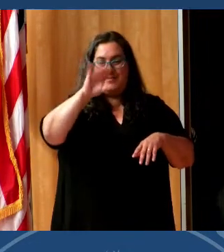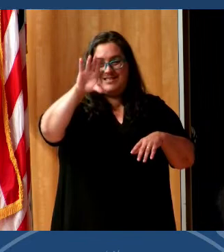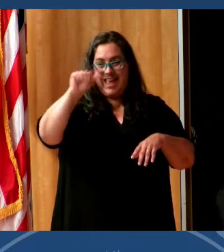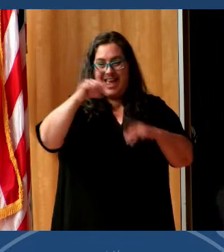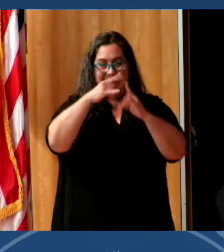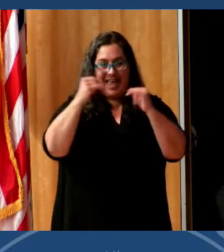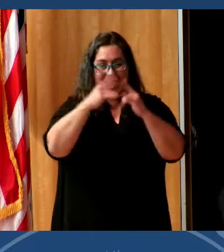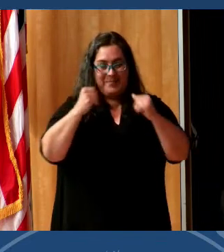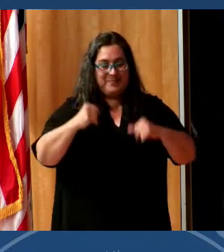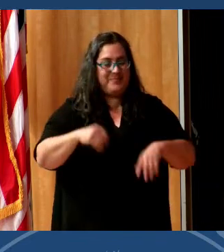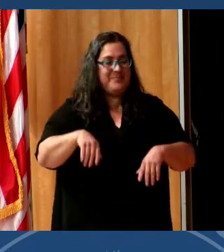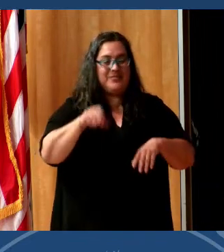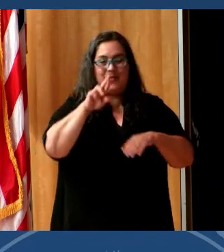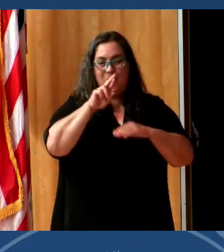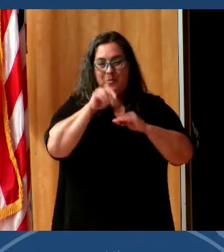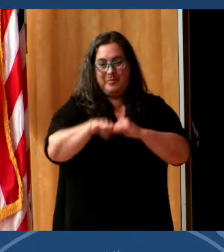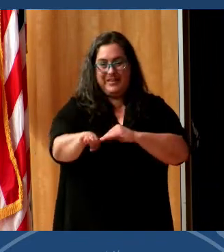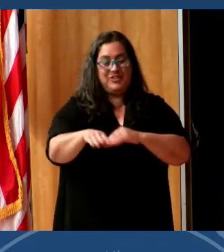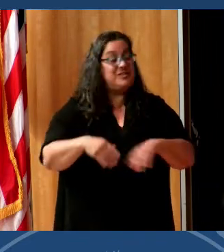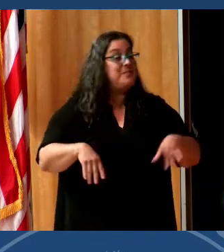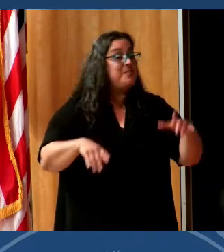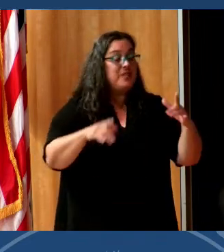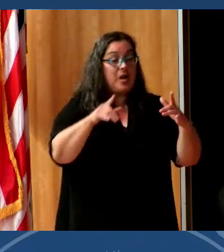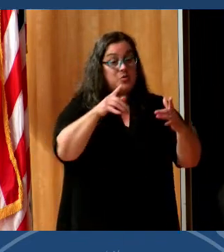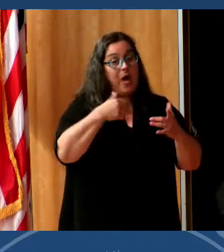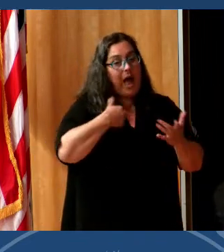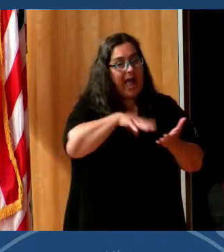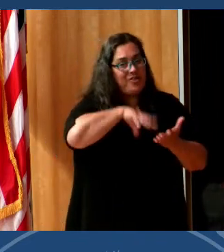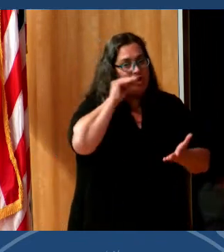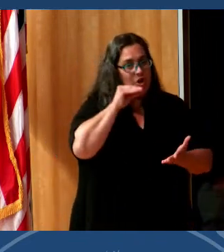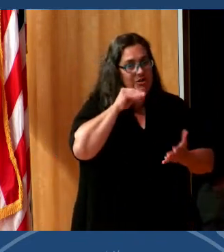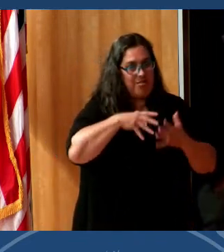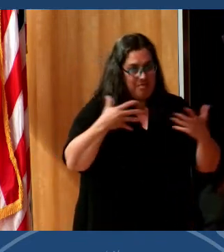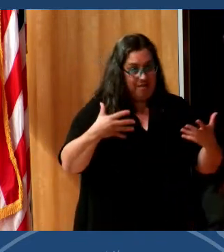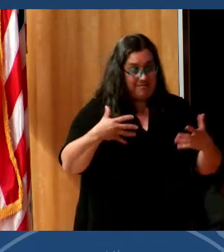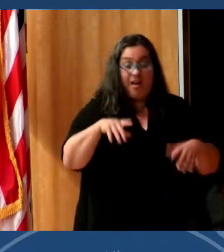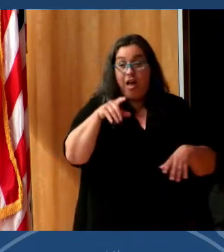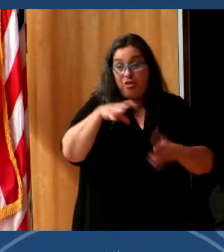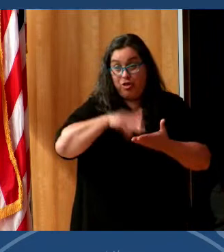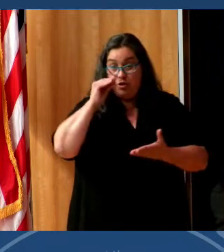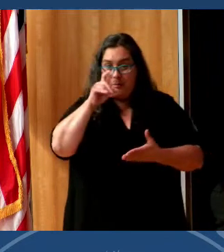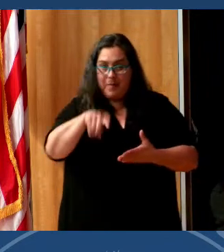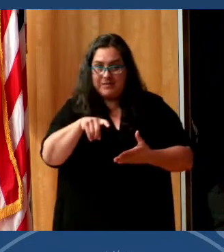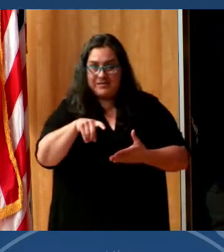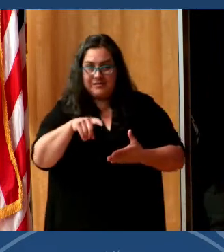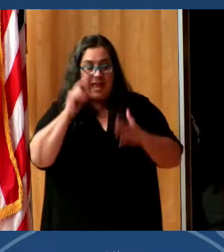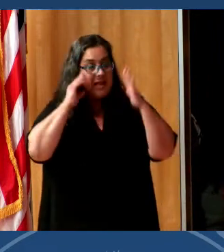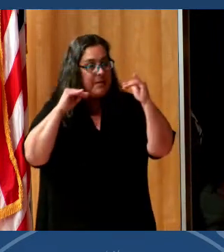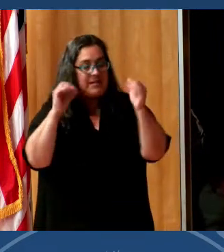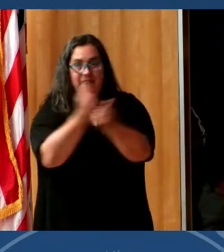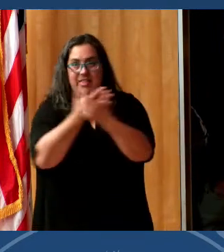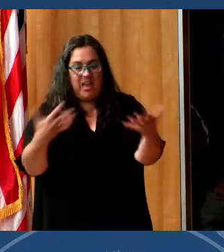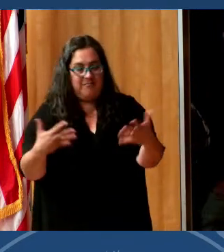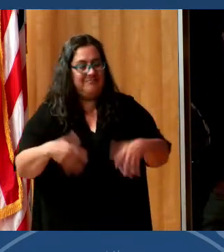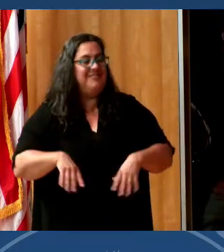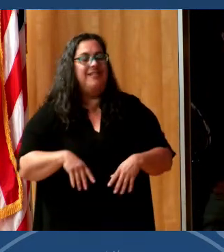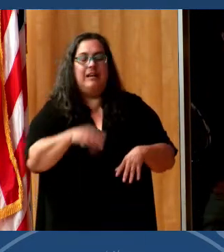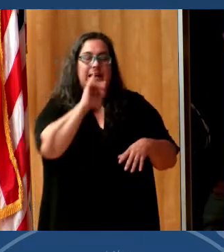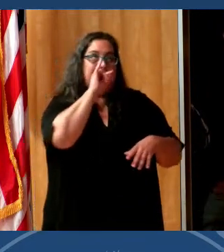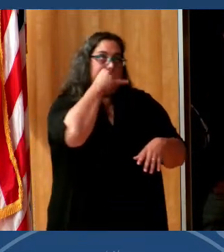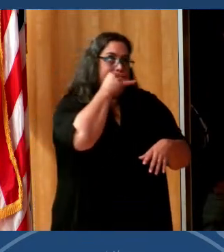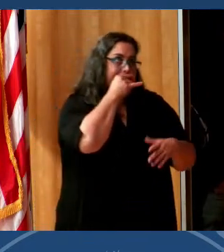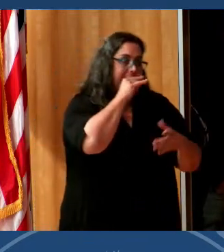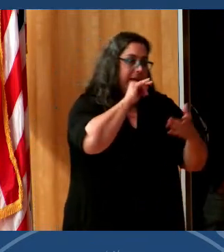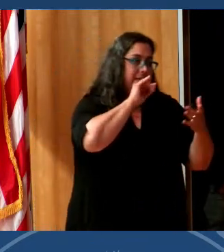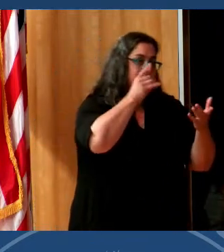this year is that you have to be ready for anything unexpected to come your way. Whether it's a kid who gets injured, gets